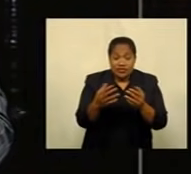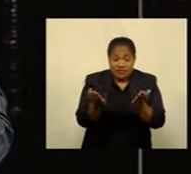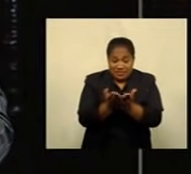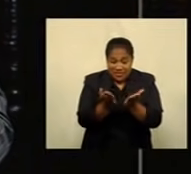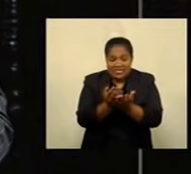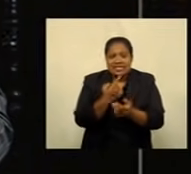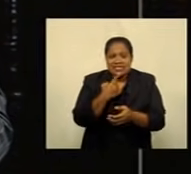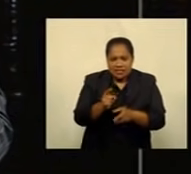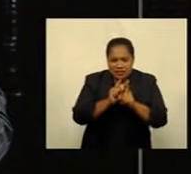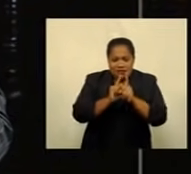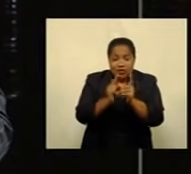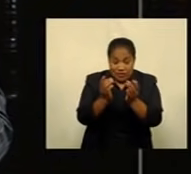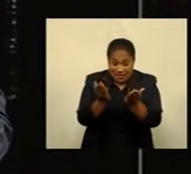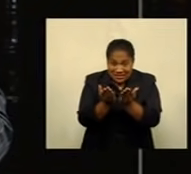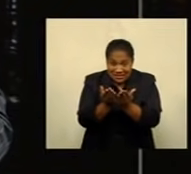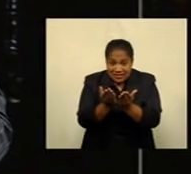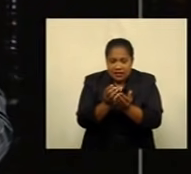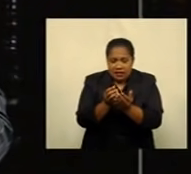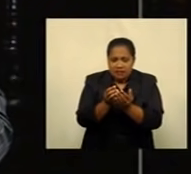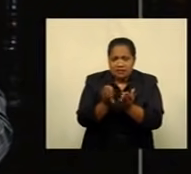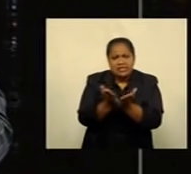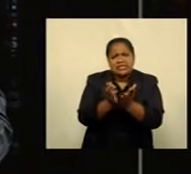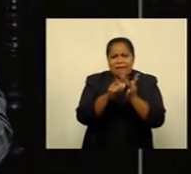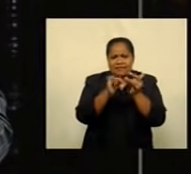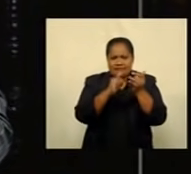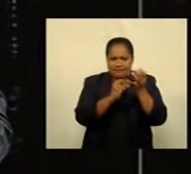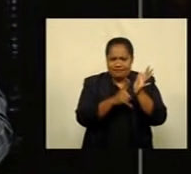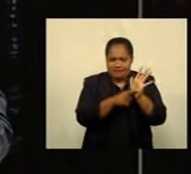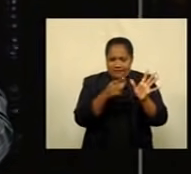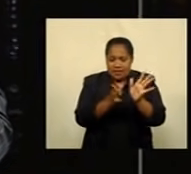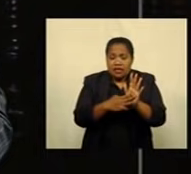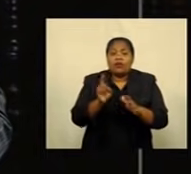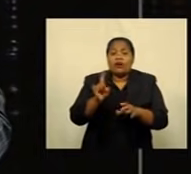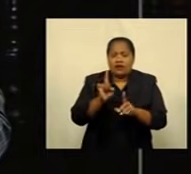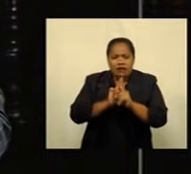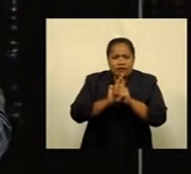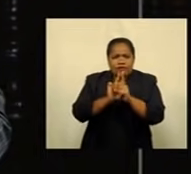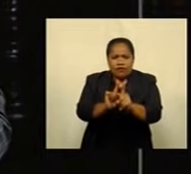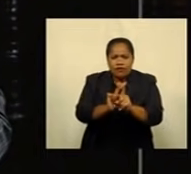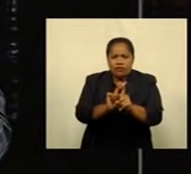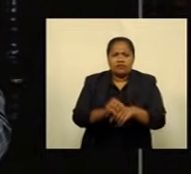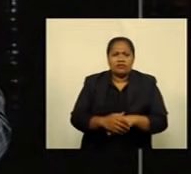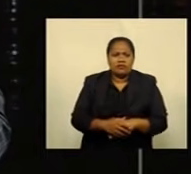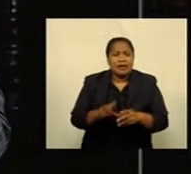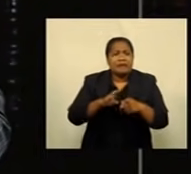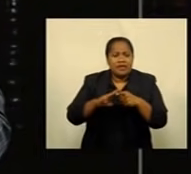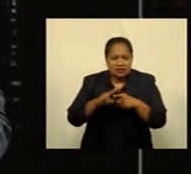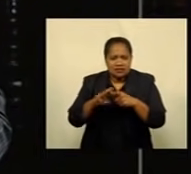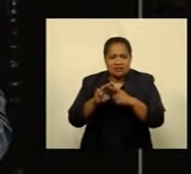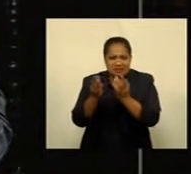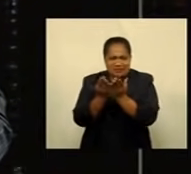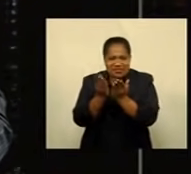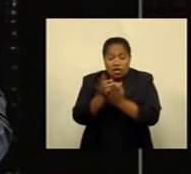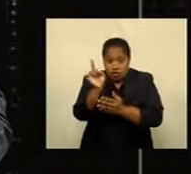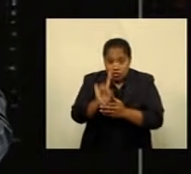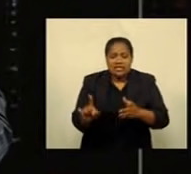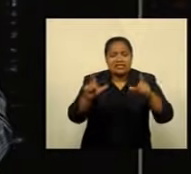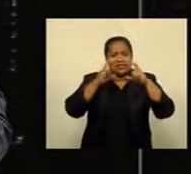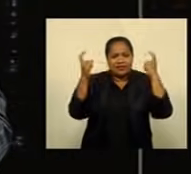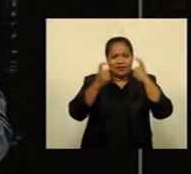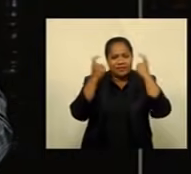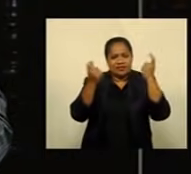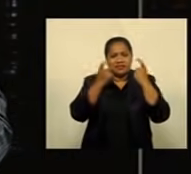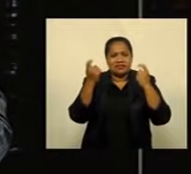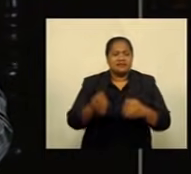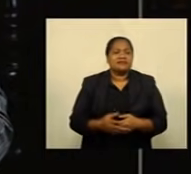Islam must remember the message of sacrifice behind Eid al-Adha. The religious event is being celebrated today, and League